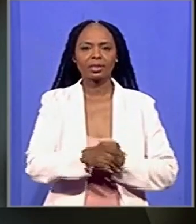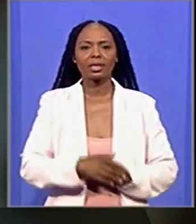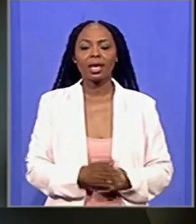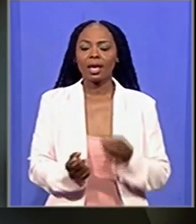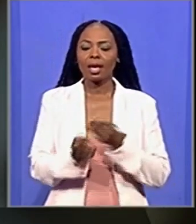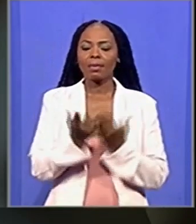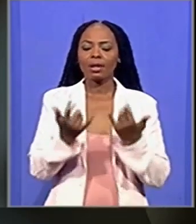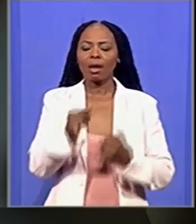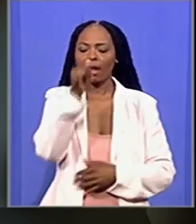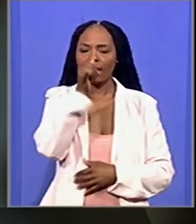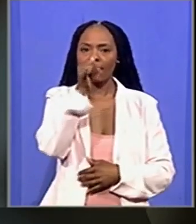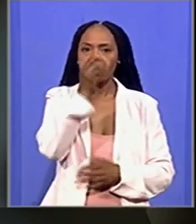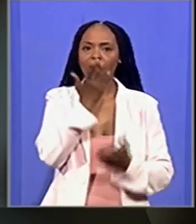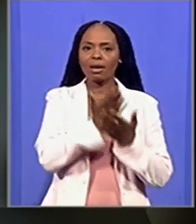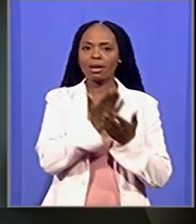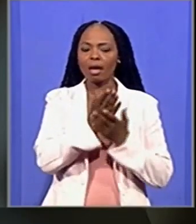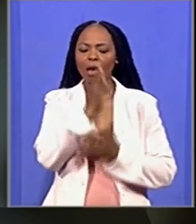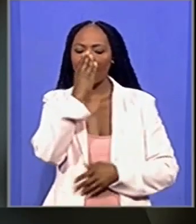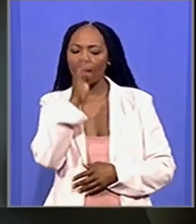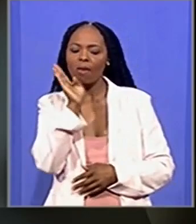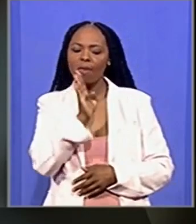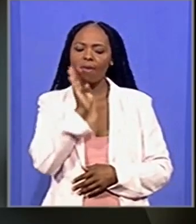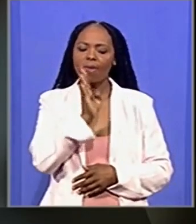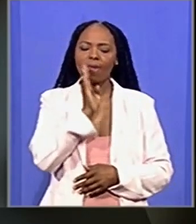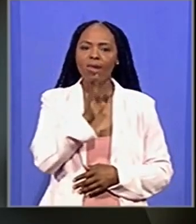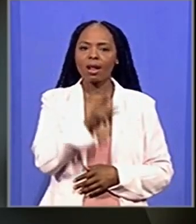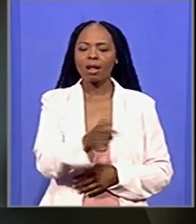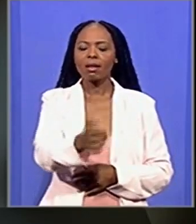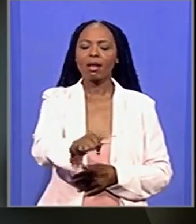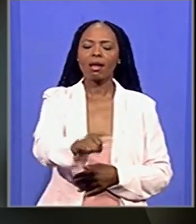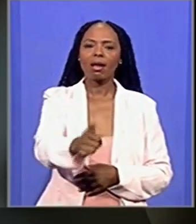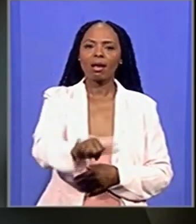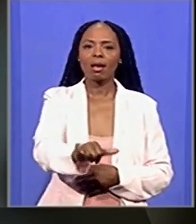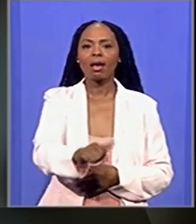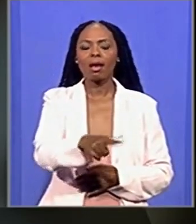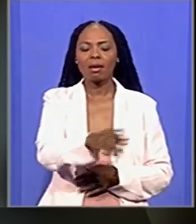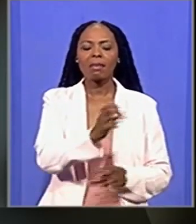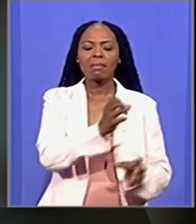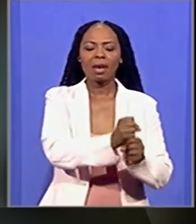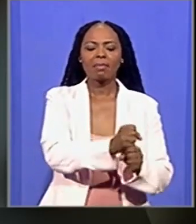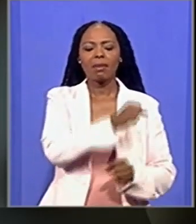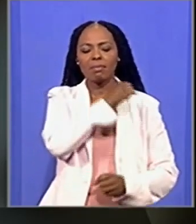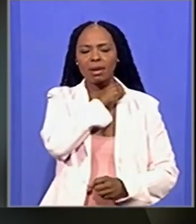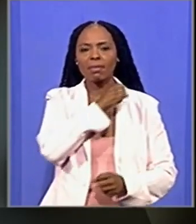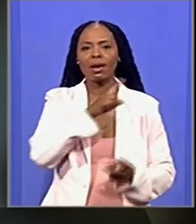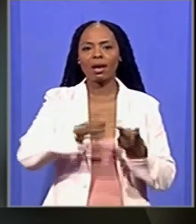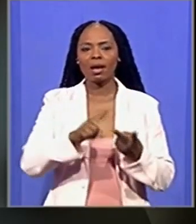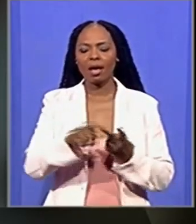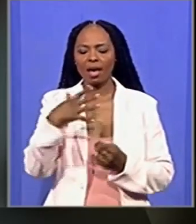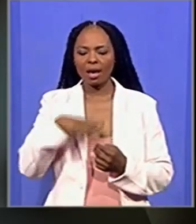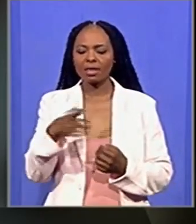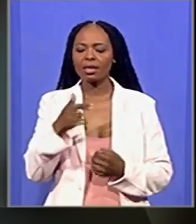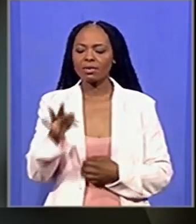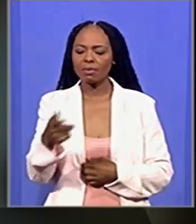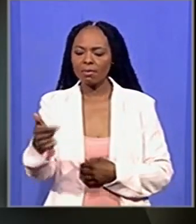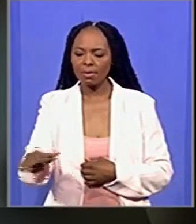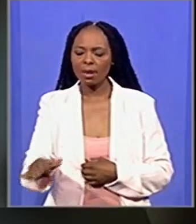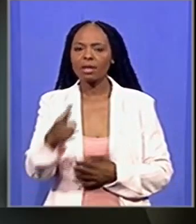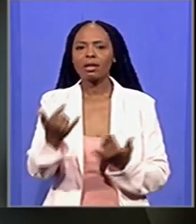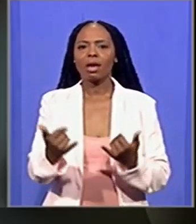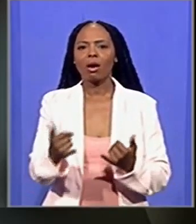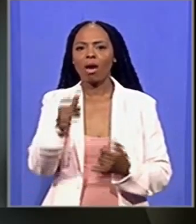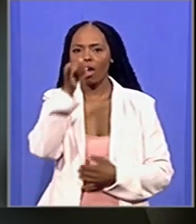it's criminals pretending to be the hitchhikers, whilst on the other incidents it's hitchhikers being robbed by the criminals, pretending